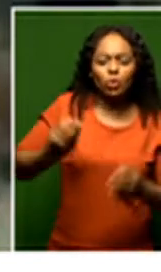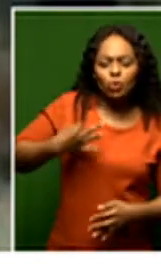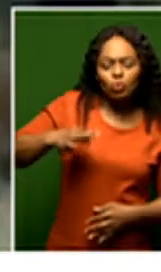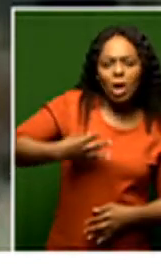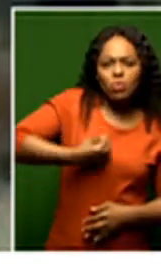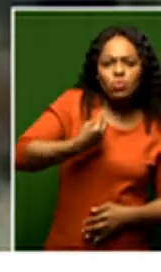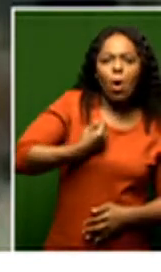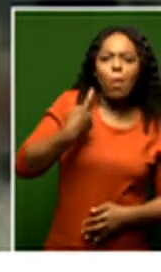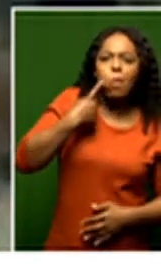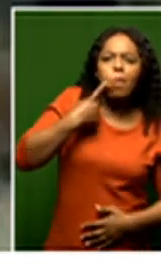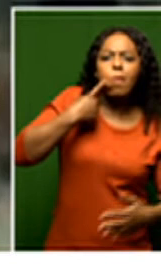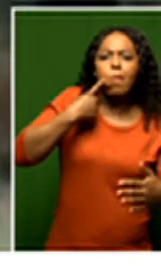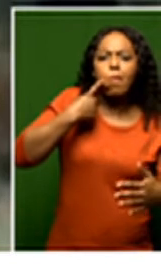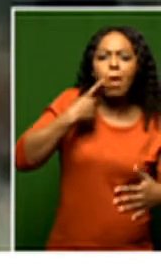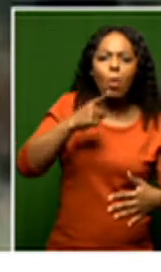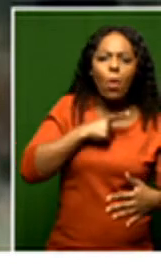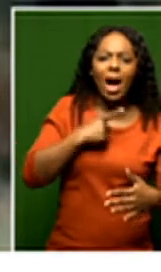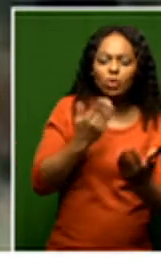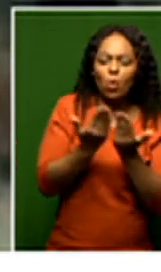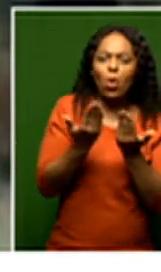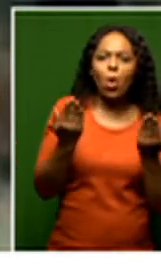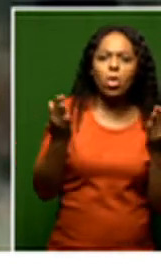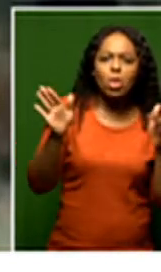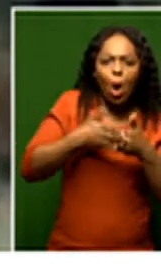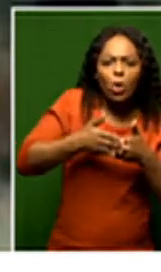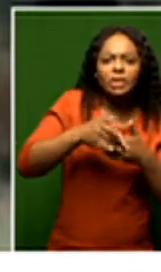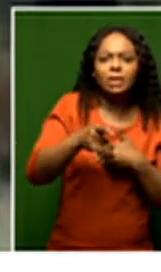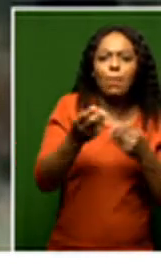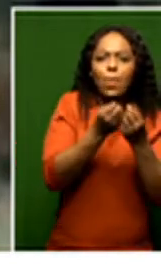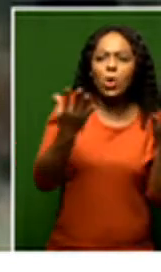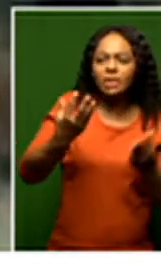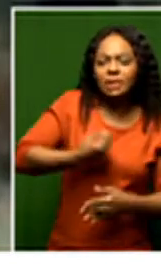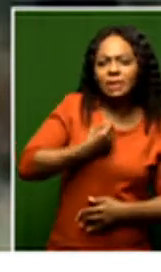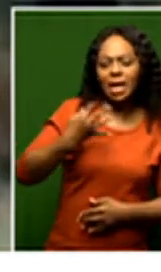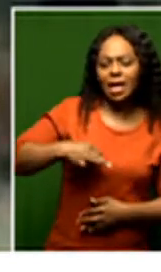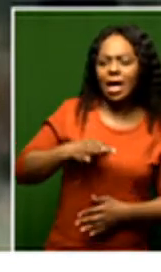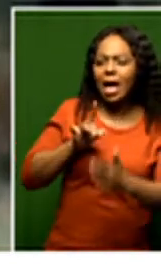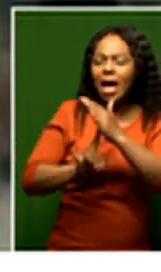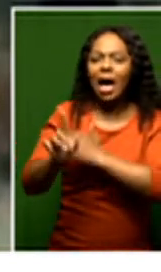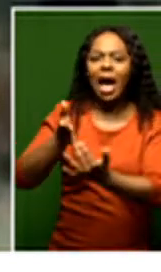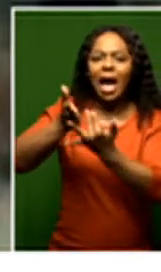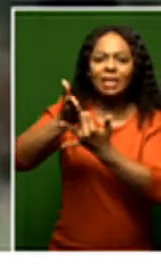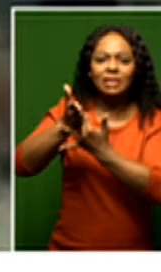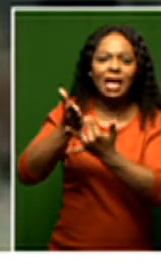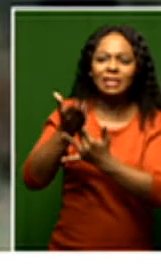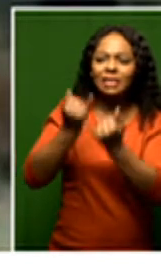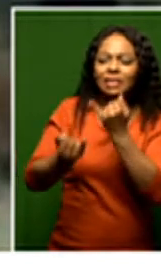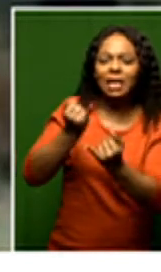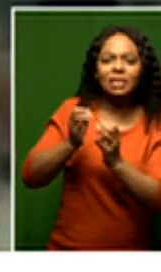were closed, many of the young teens didn't have access to sex education,